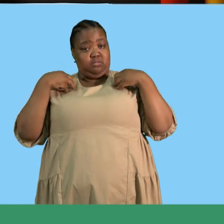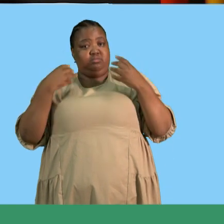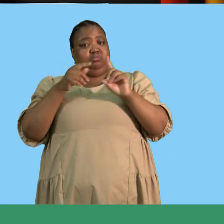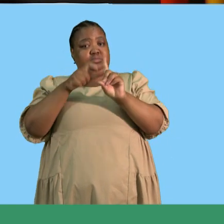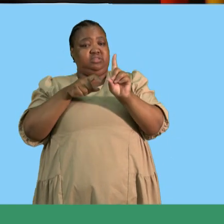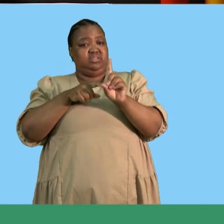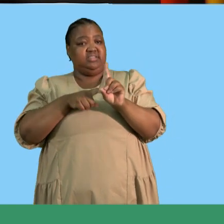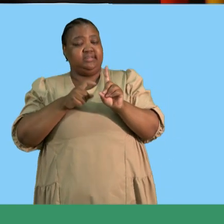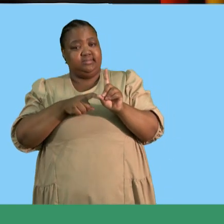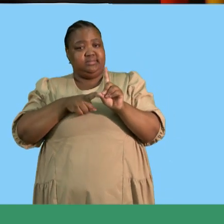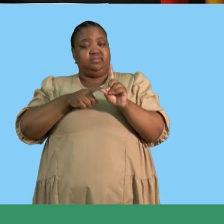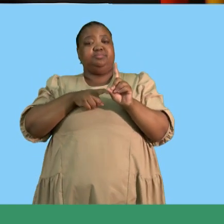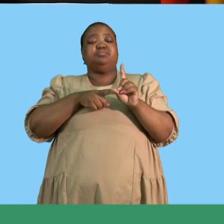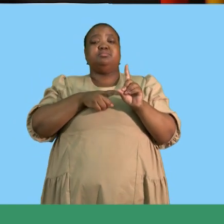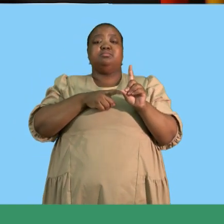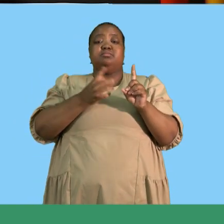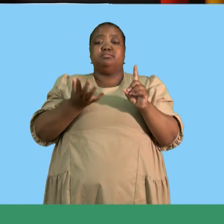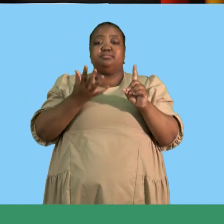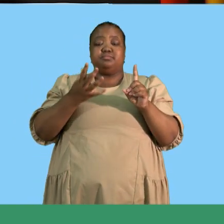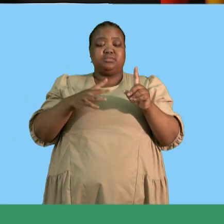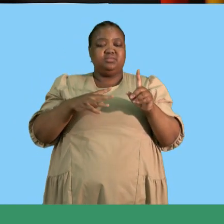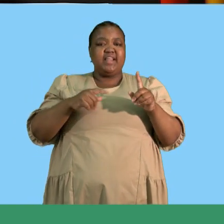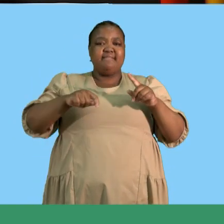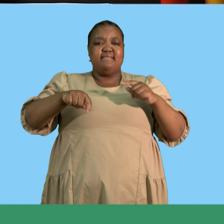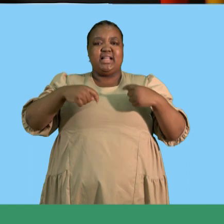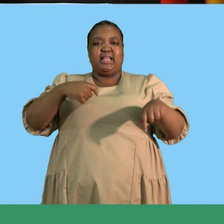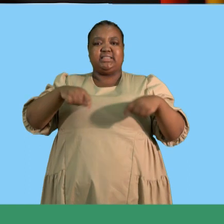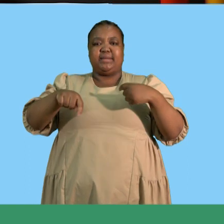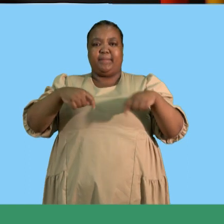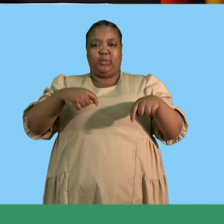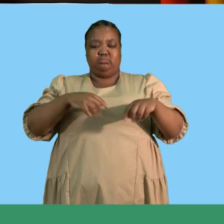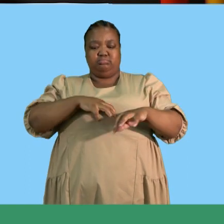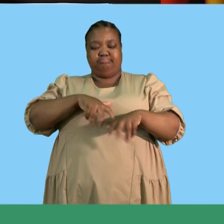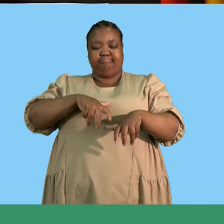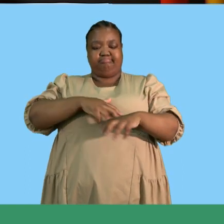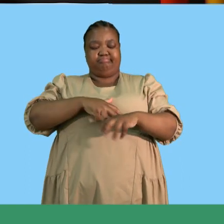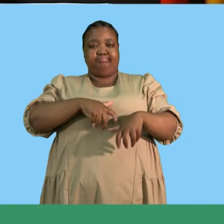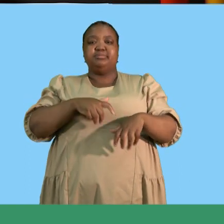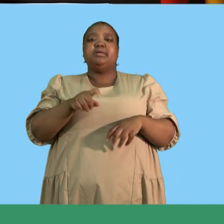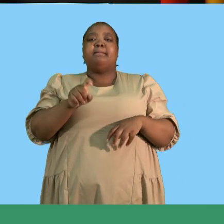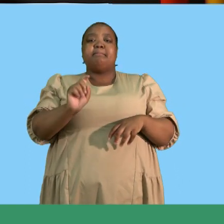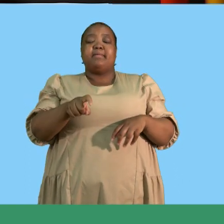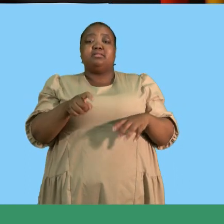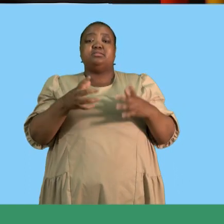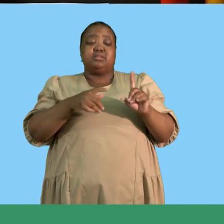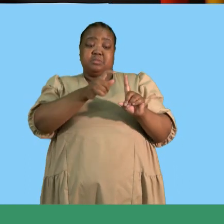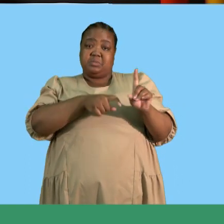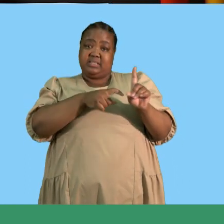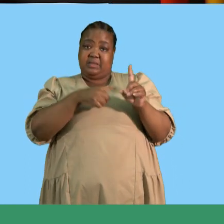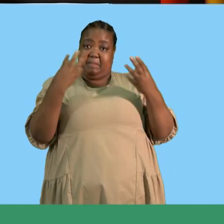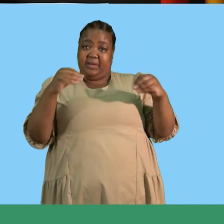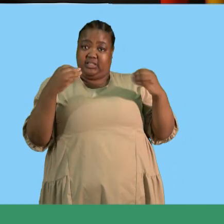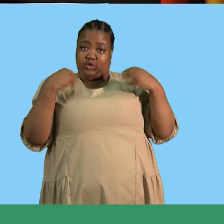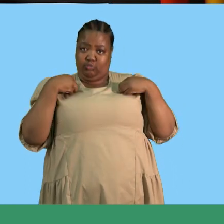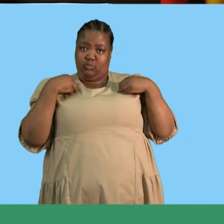focus is on a good entrepreneur to have flexibility, which means that the entrepreneur